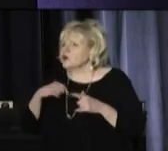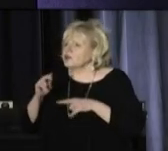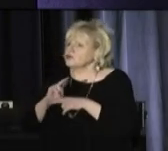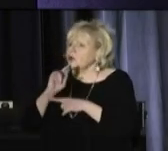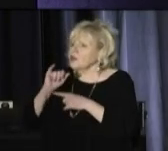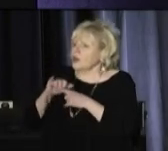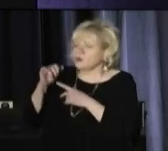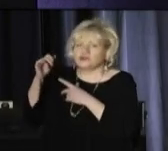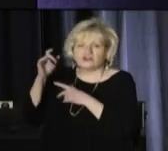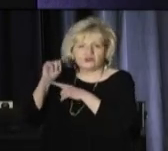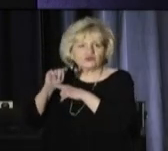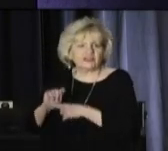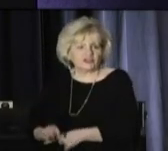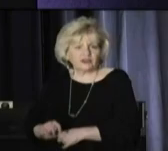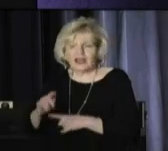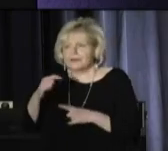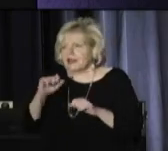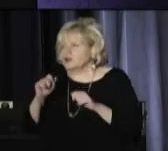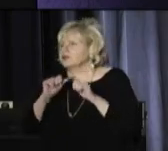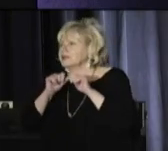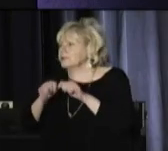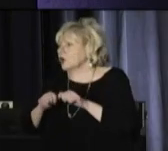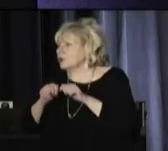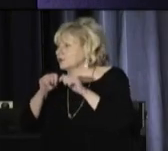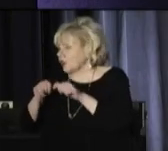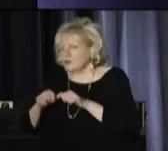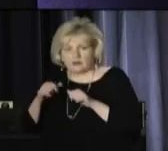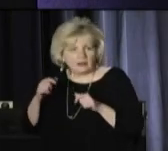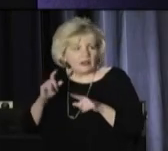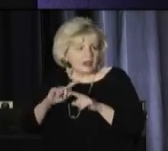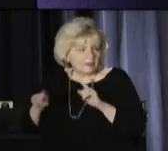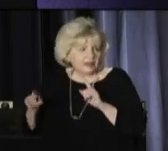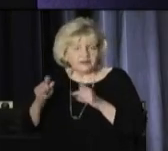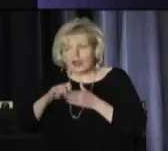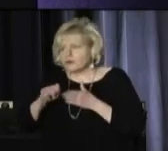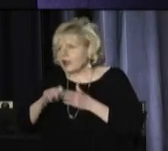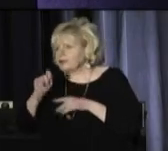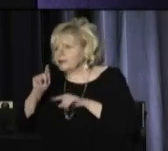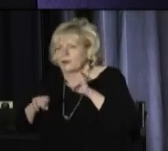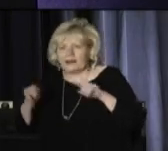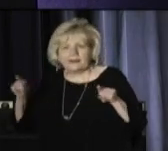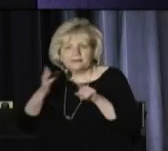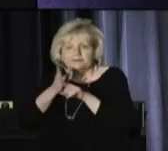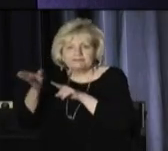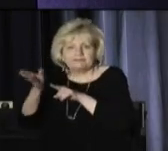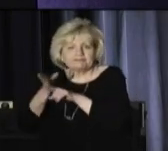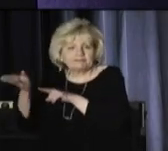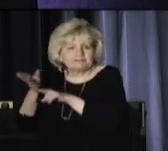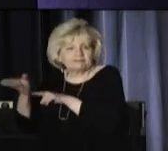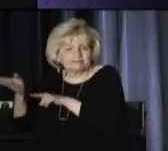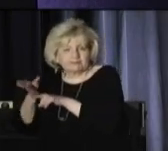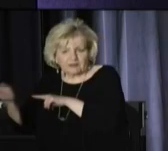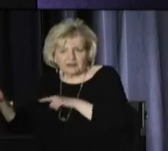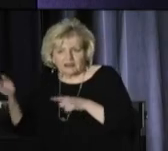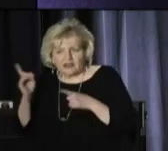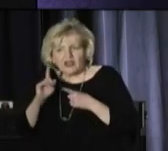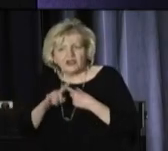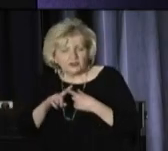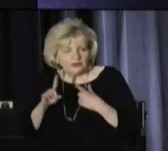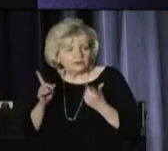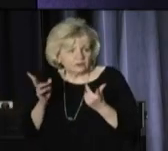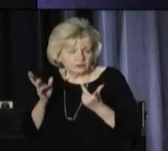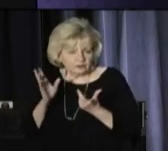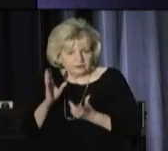spoken word, bolero, like I can keep going, but I write in so many genres, and so I must pull from all these genres in order to arrive at my